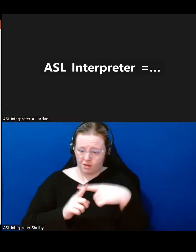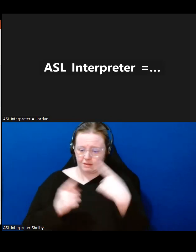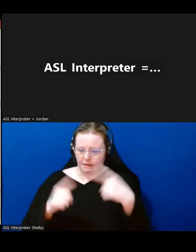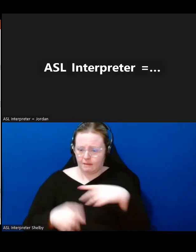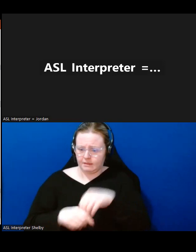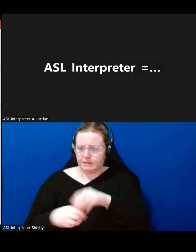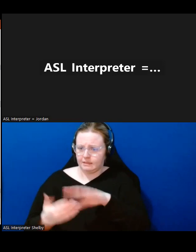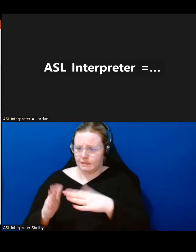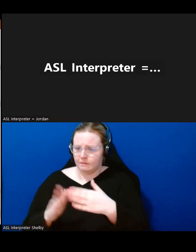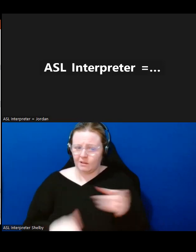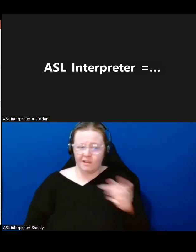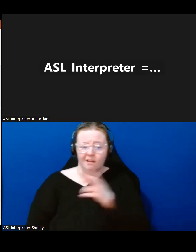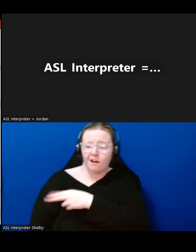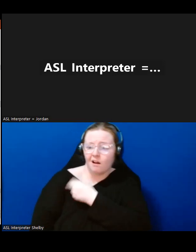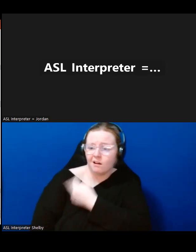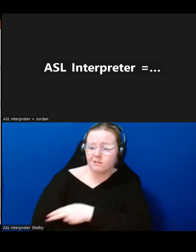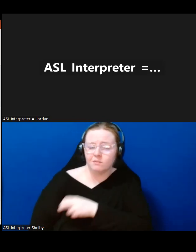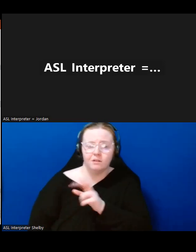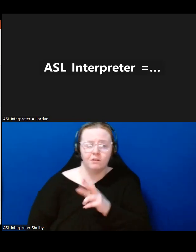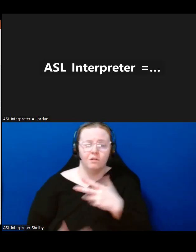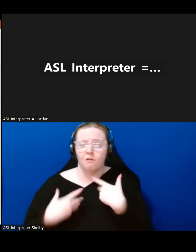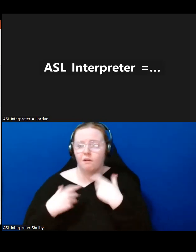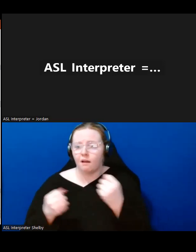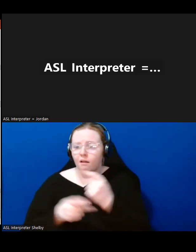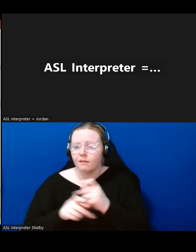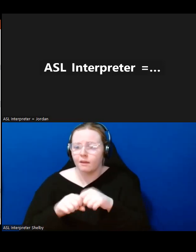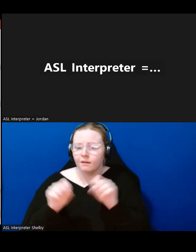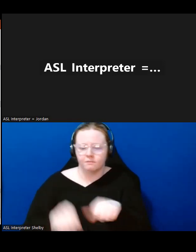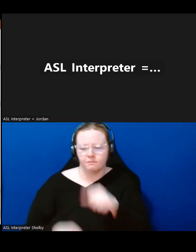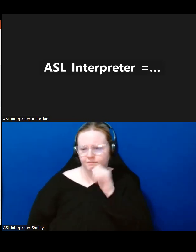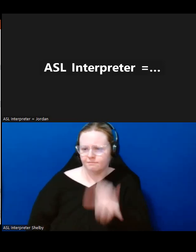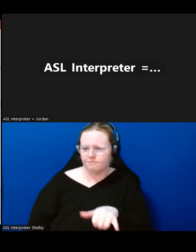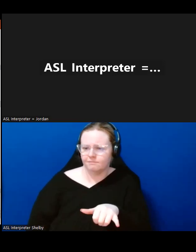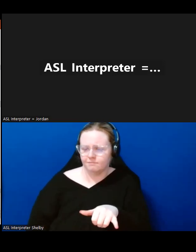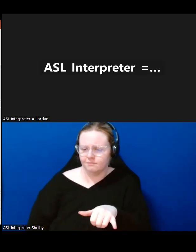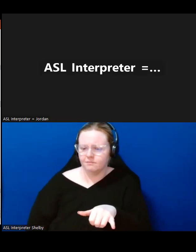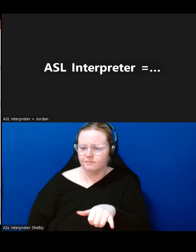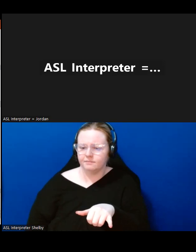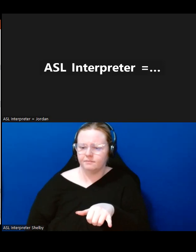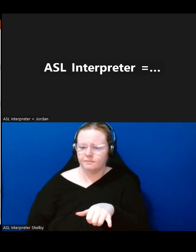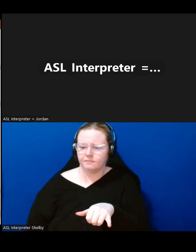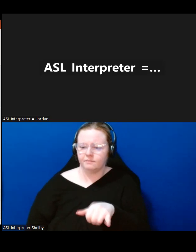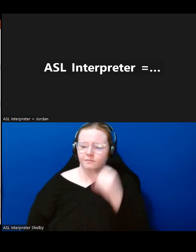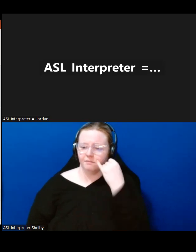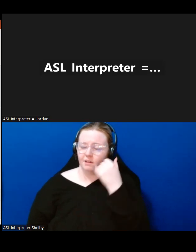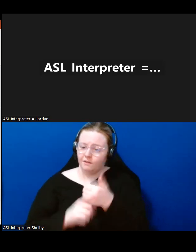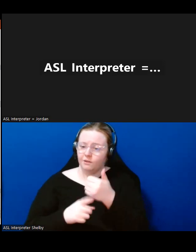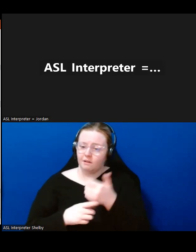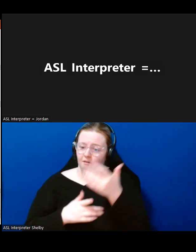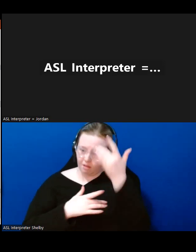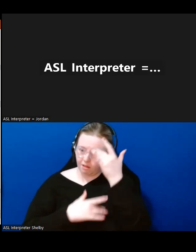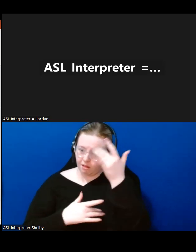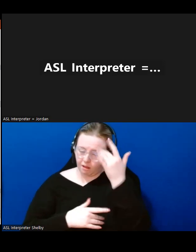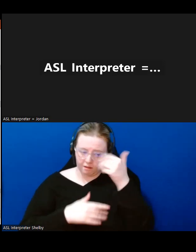in the hospital or in the healthcare setting. That's where you go when you're ill. Hopefully you do get